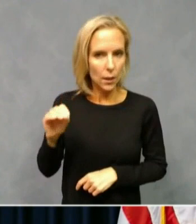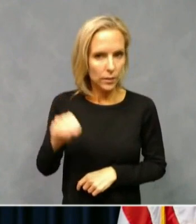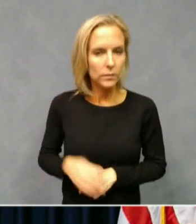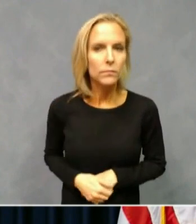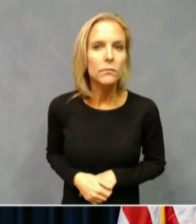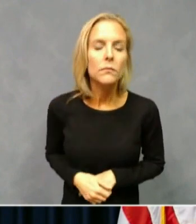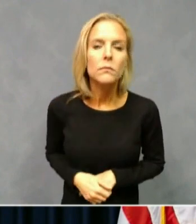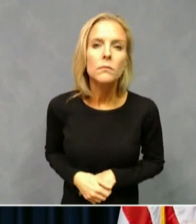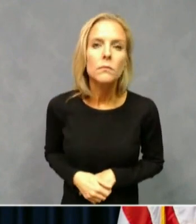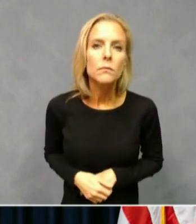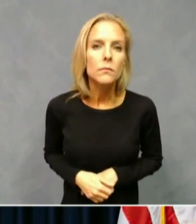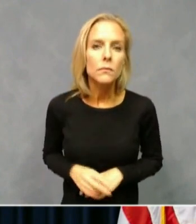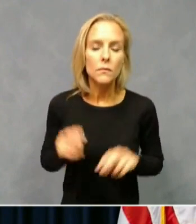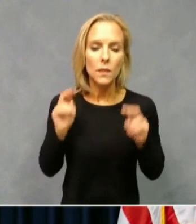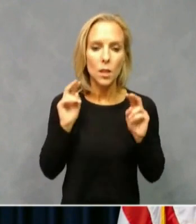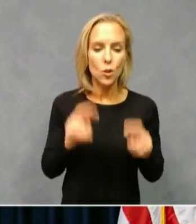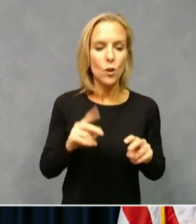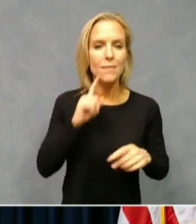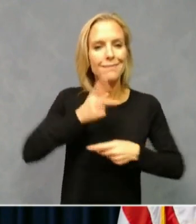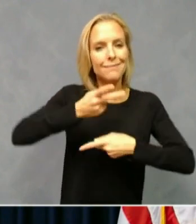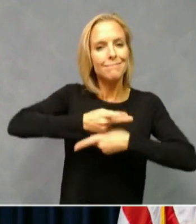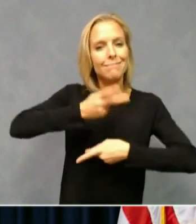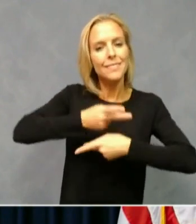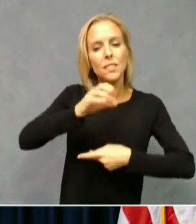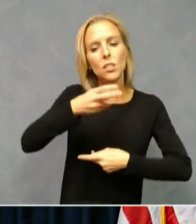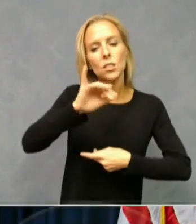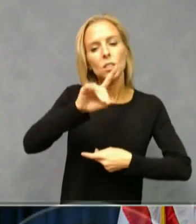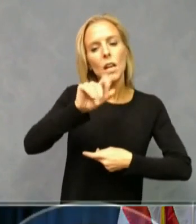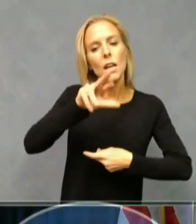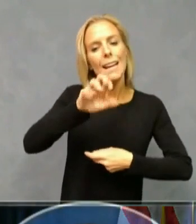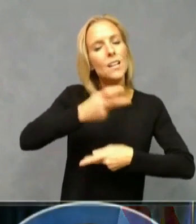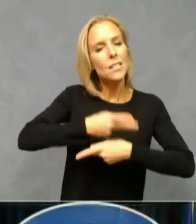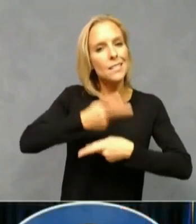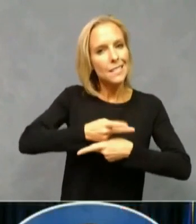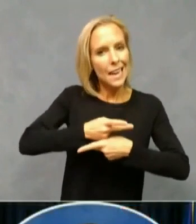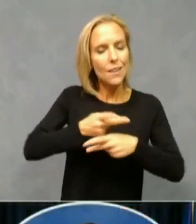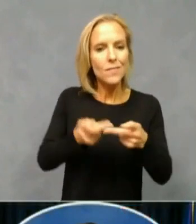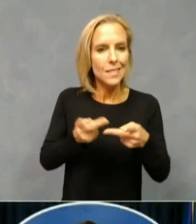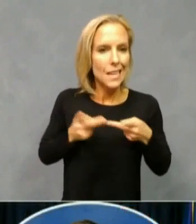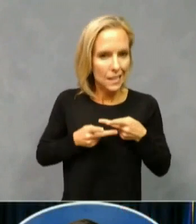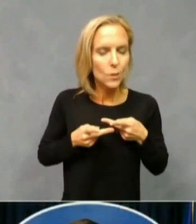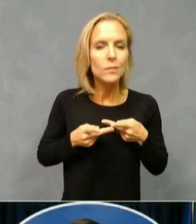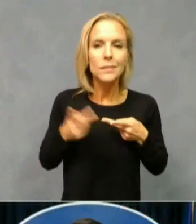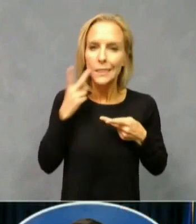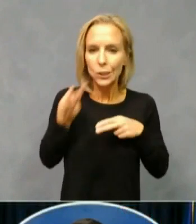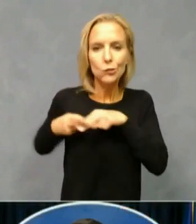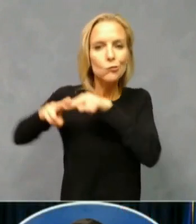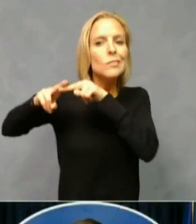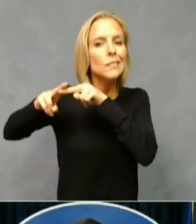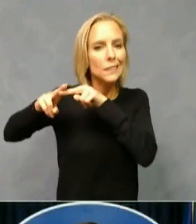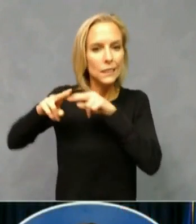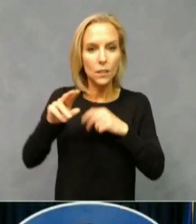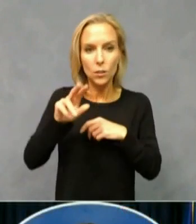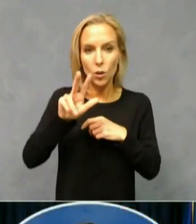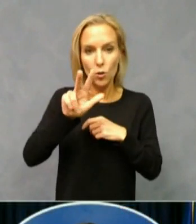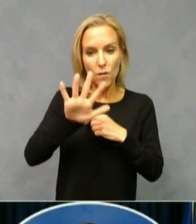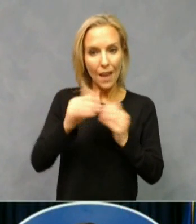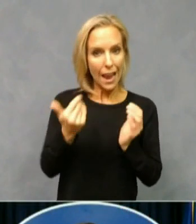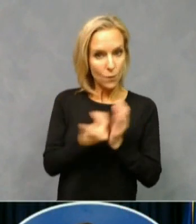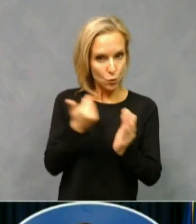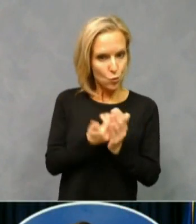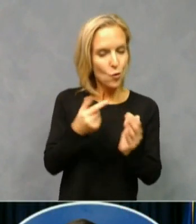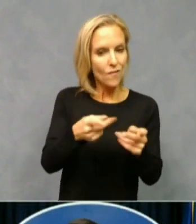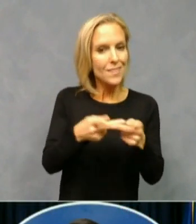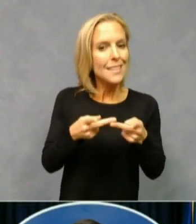at child care facilities. We're seeing more cases there, 35 new facilities with at least 1 positive